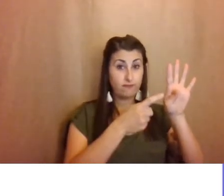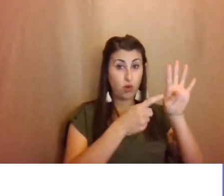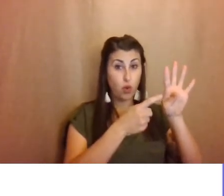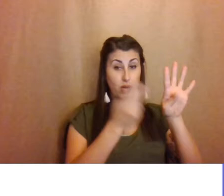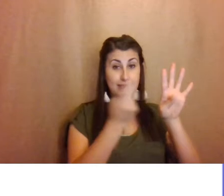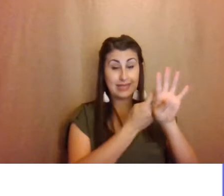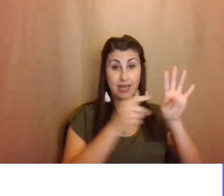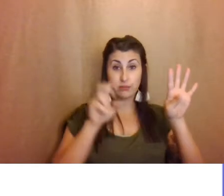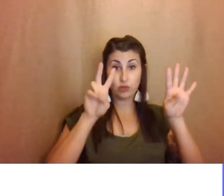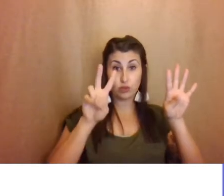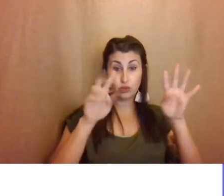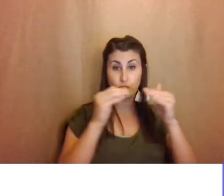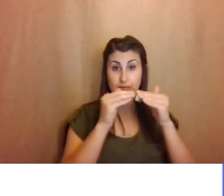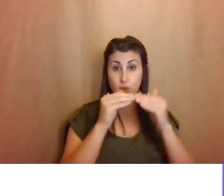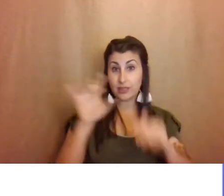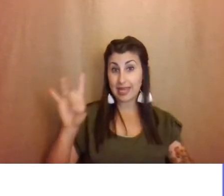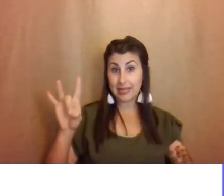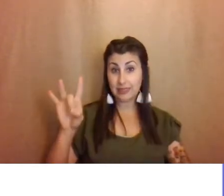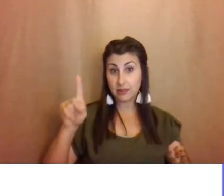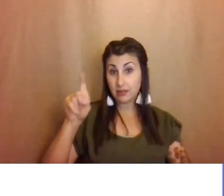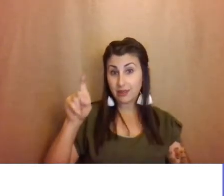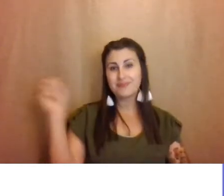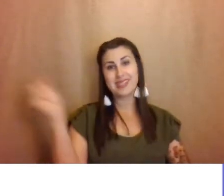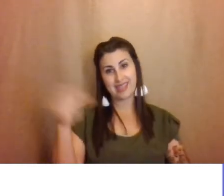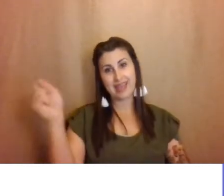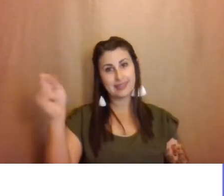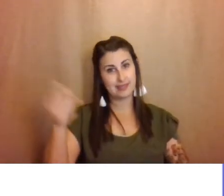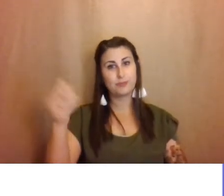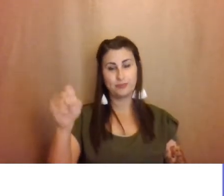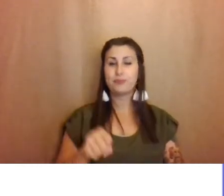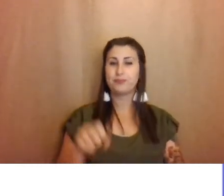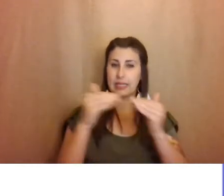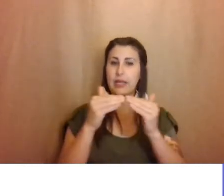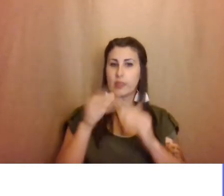do 4 times 2, does that make 8? Yes.